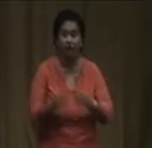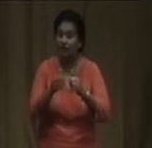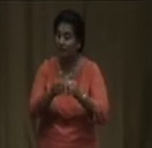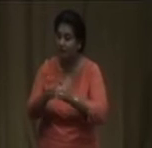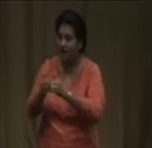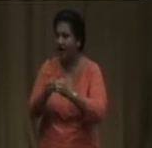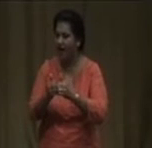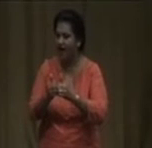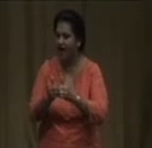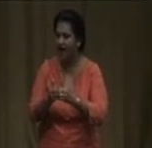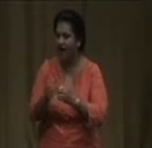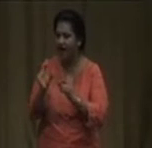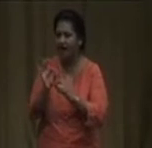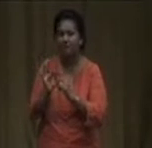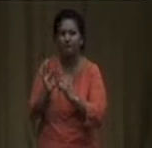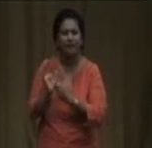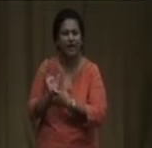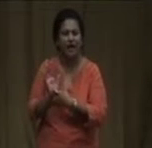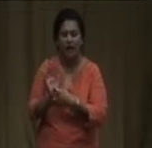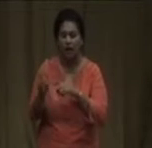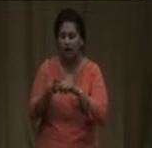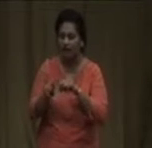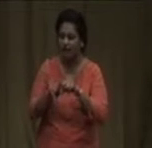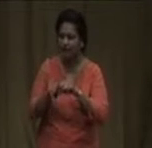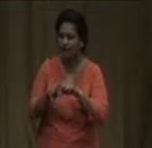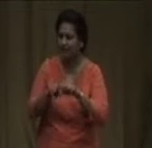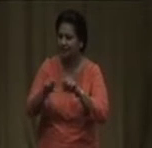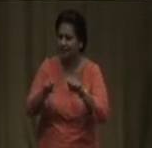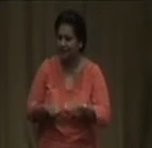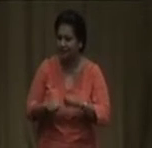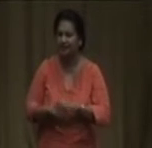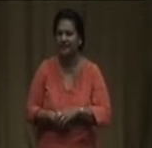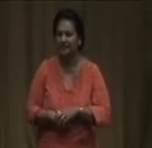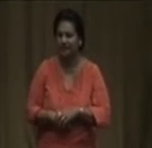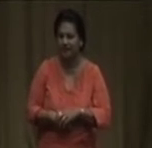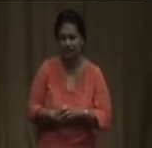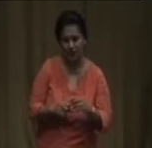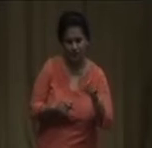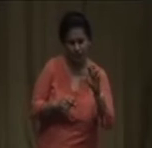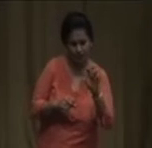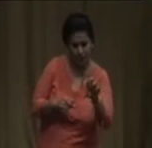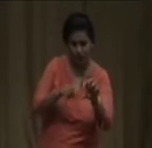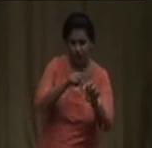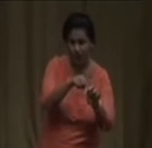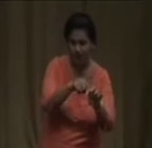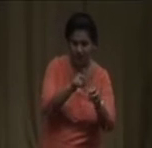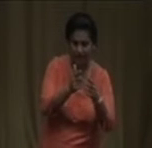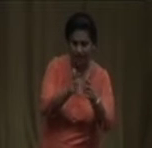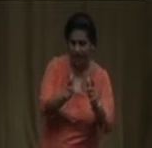system. We use a piece of software, the STAR, which is a